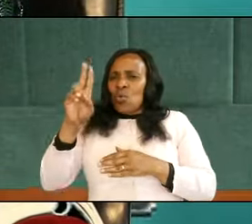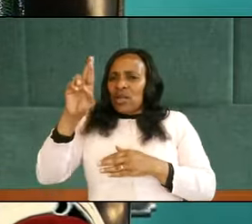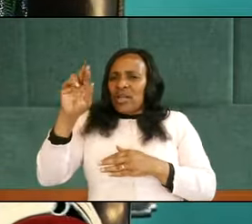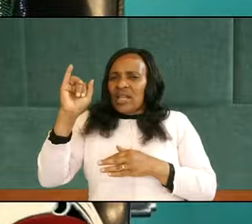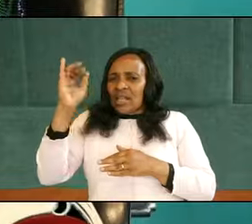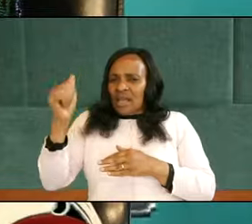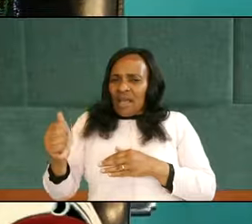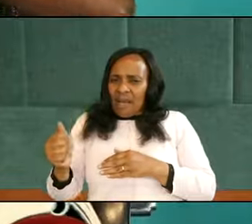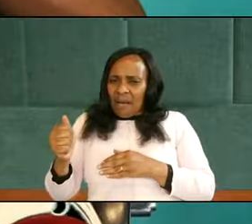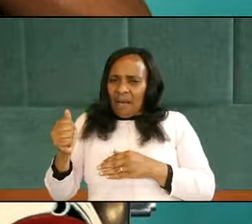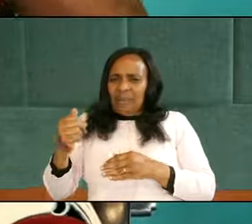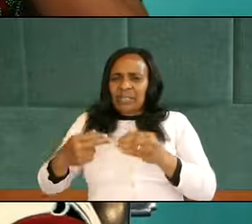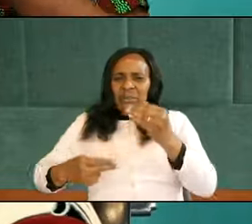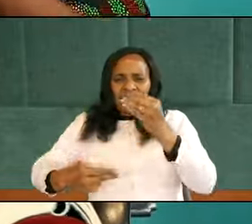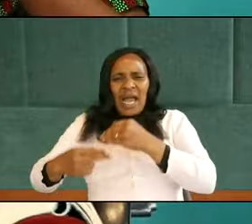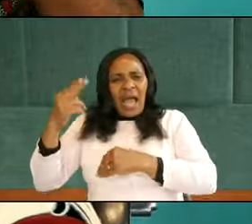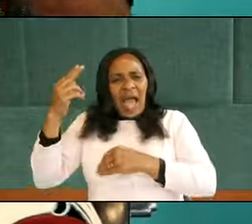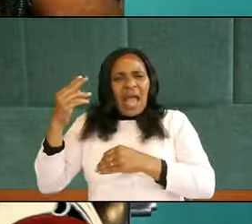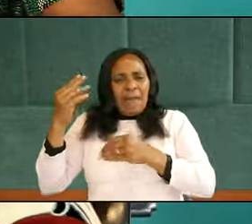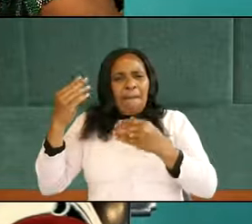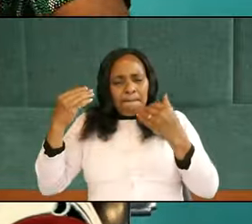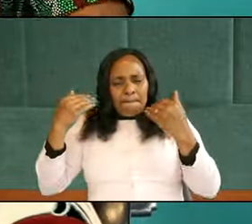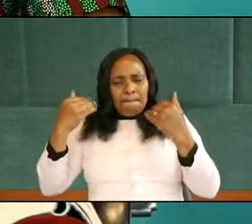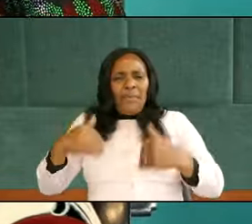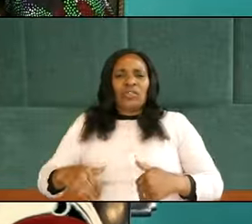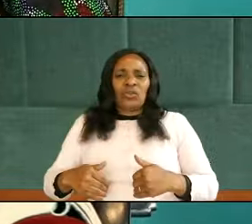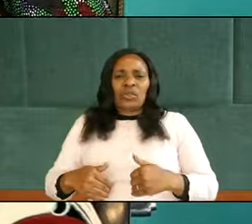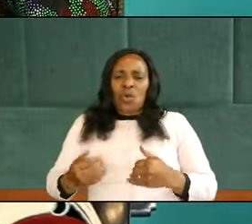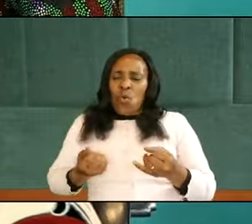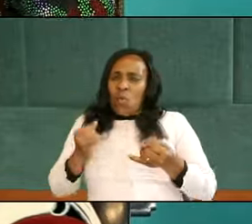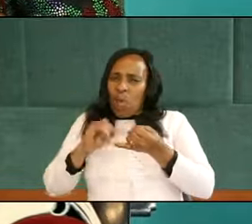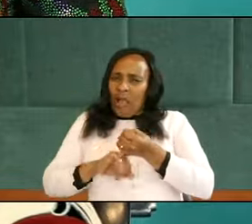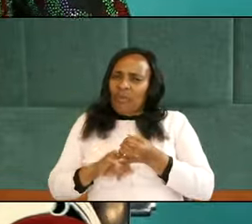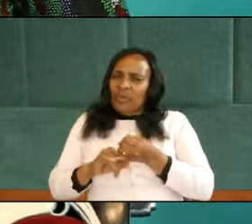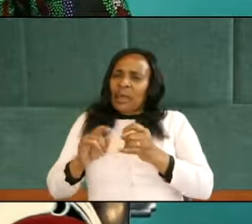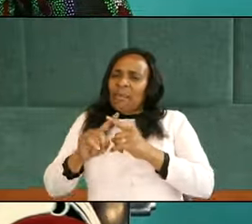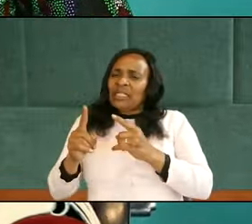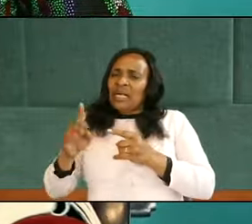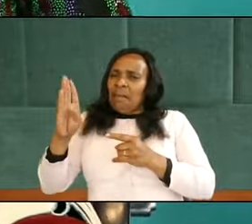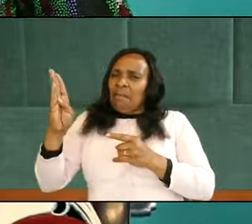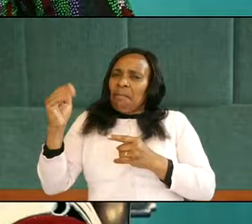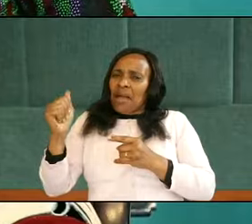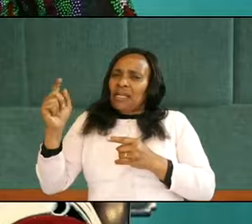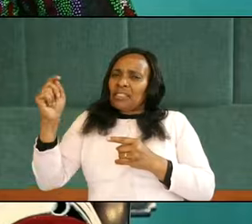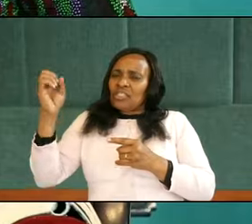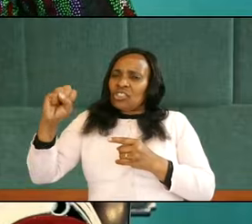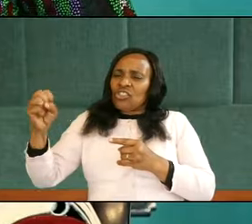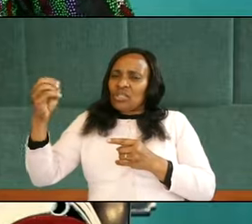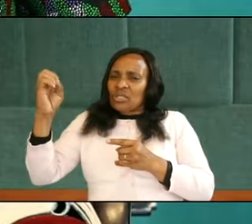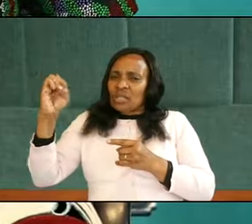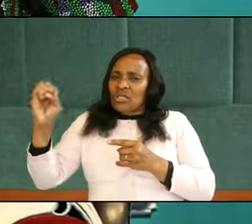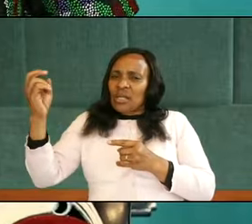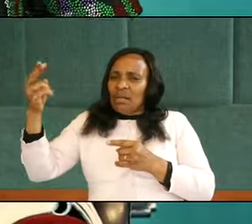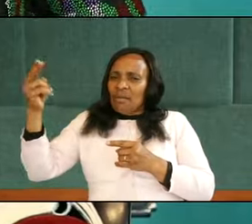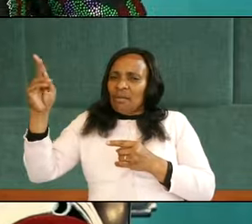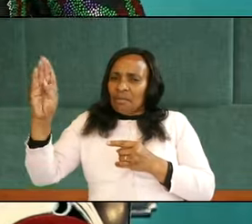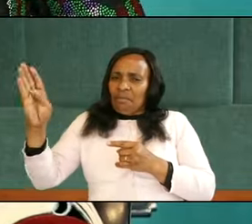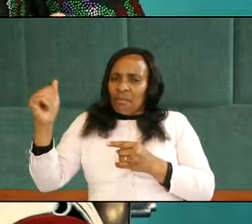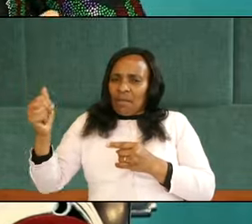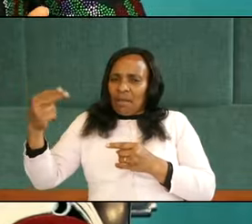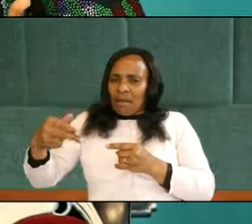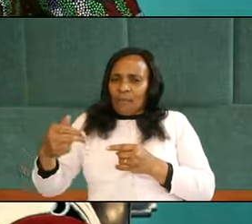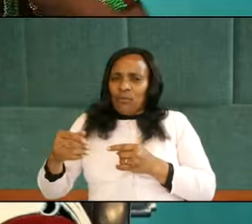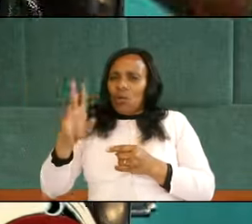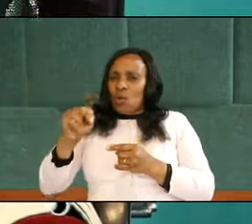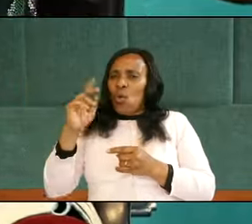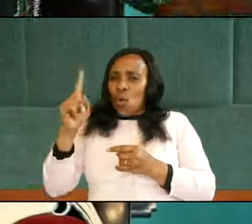official. That's right. So this is Uriah's wife, Bathsheba. She's bathing outside because she's like, no one's around. Like, of course, no one's around. They've